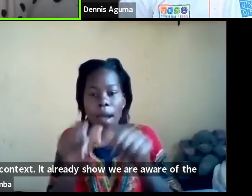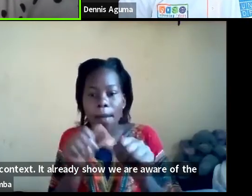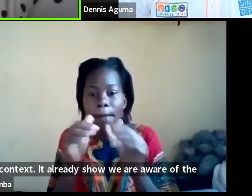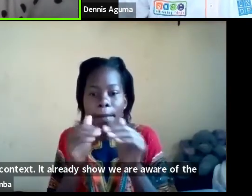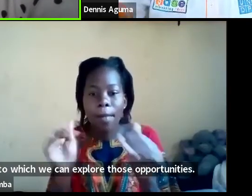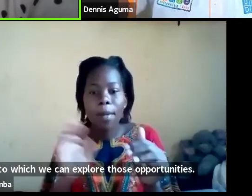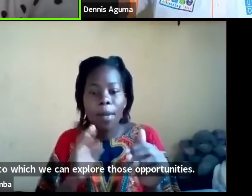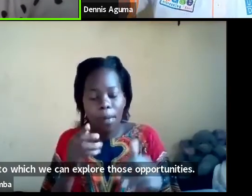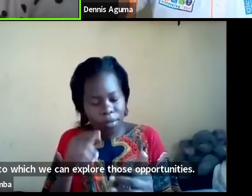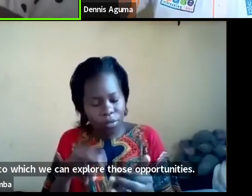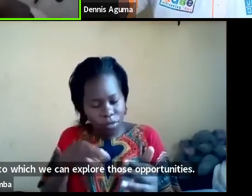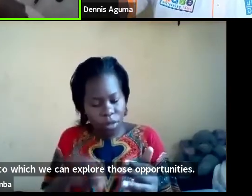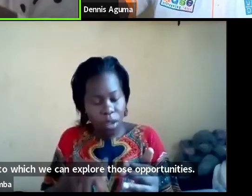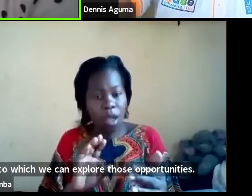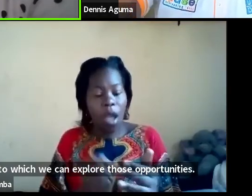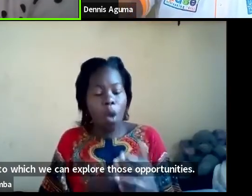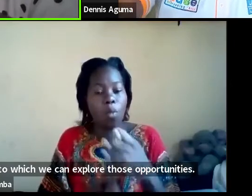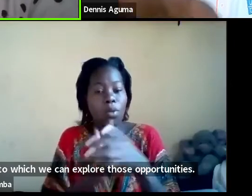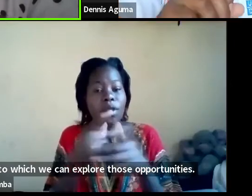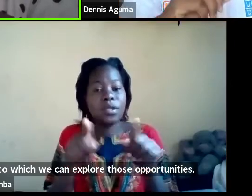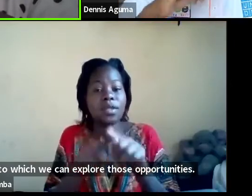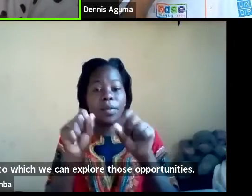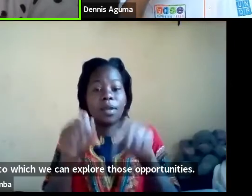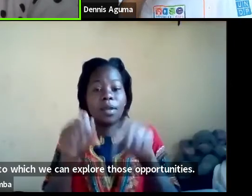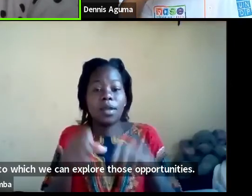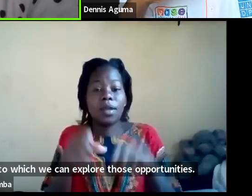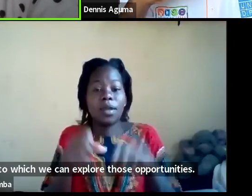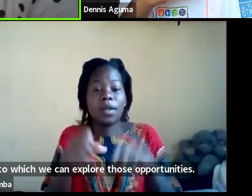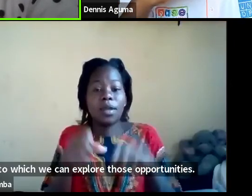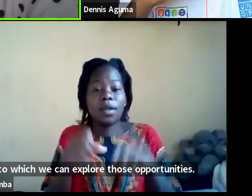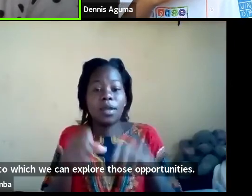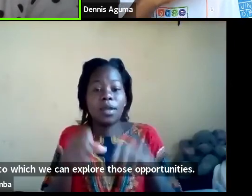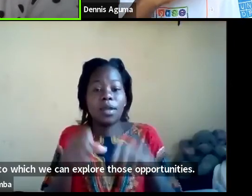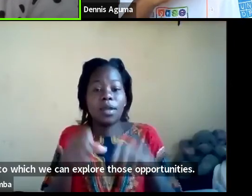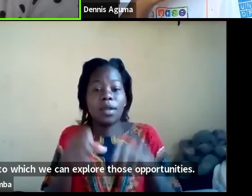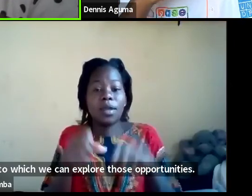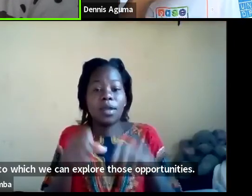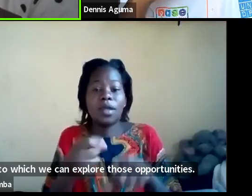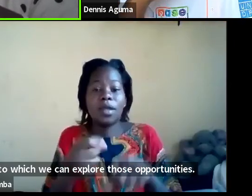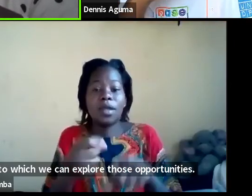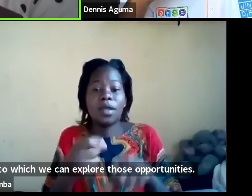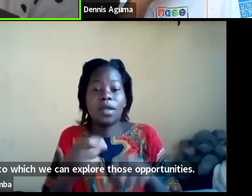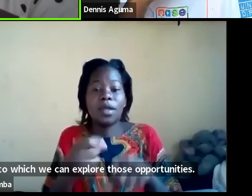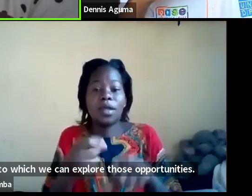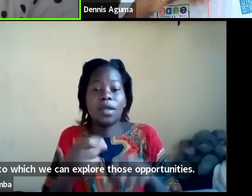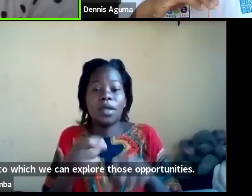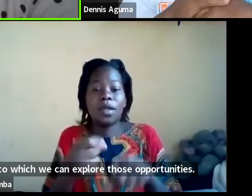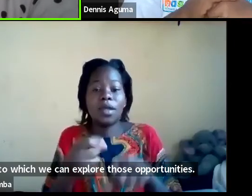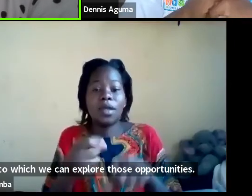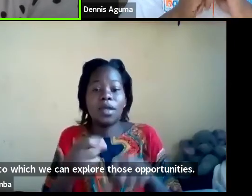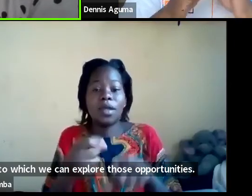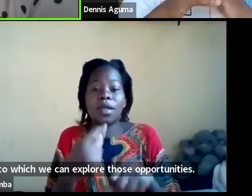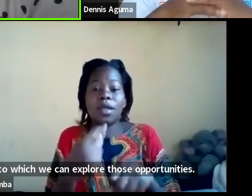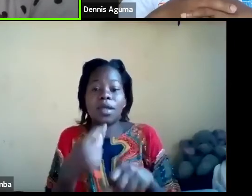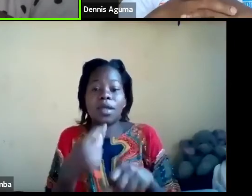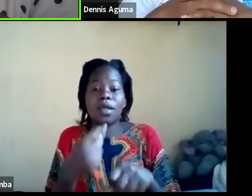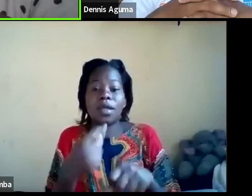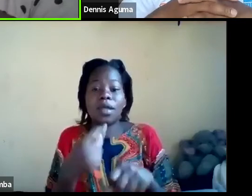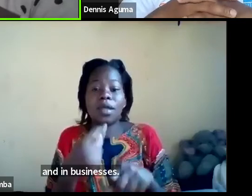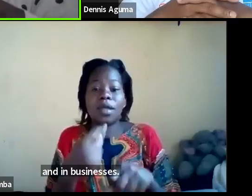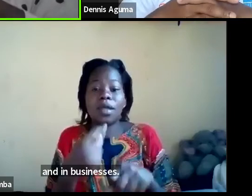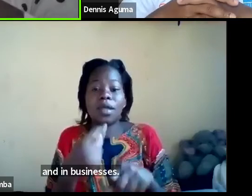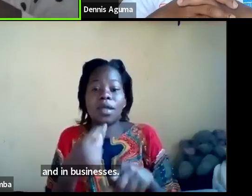But also I can tell you that at consumptive and domestic level, I've seen so much investment in alternative and green energies and businesses that